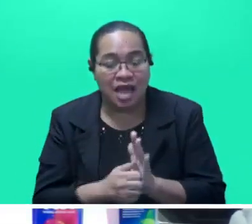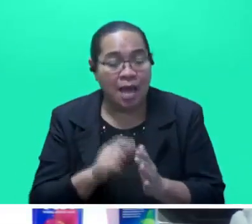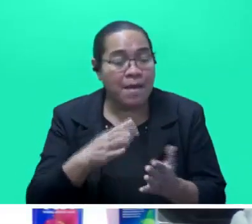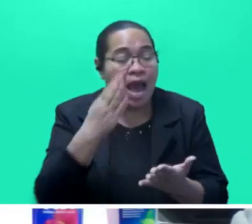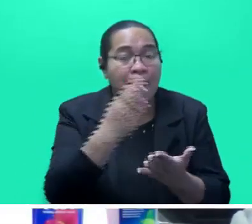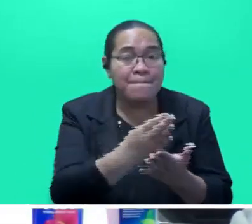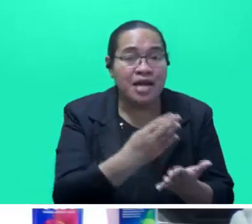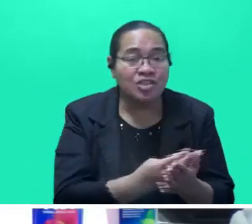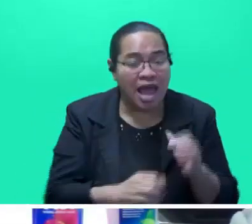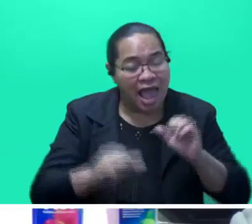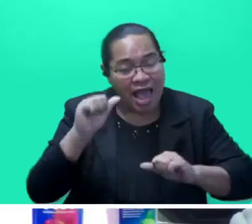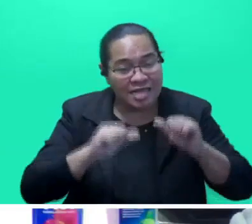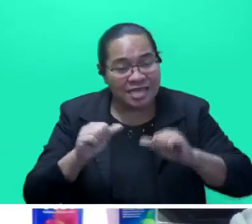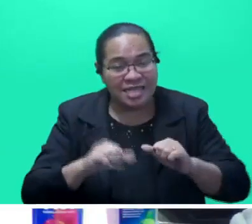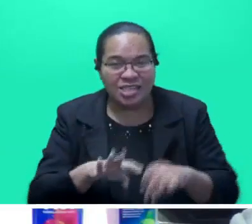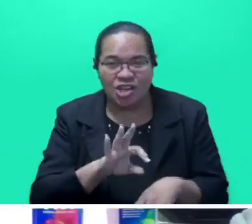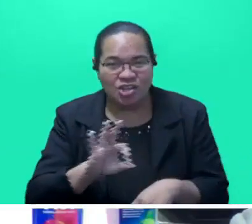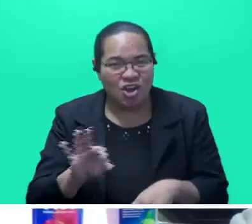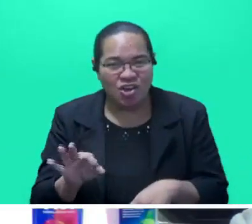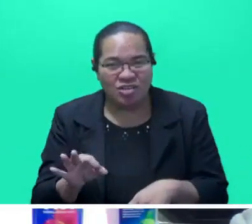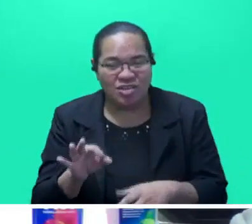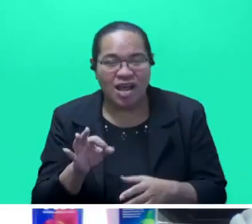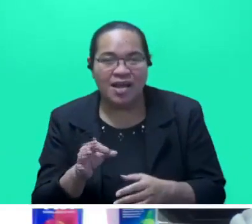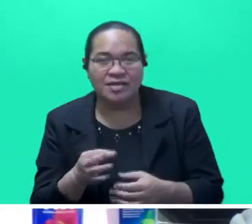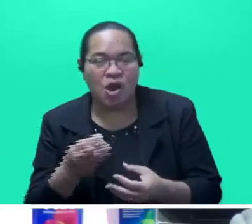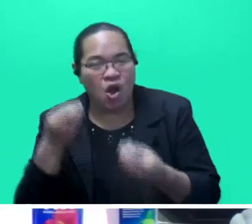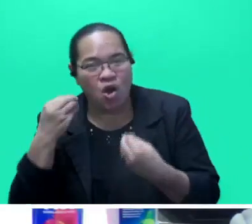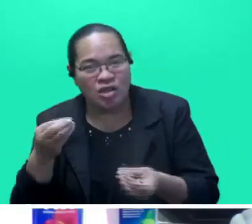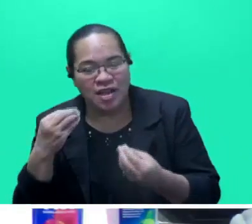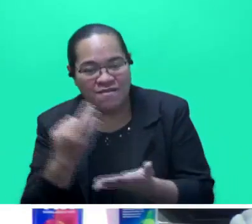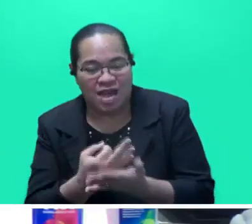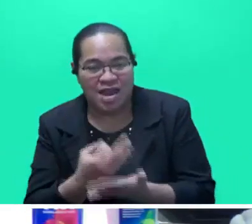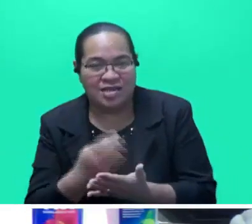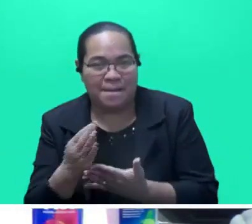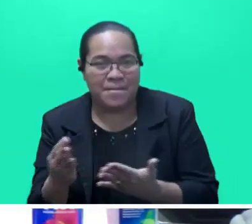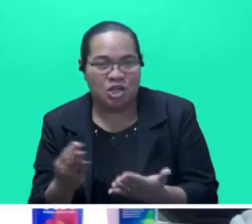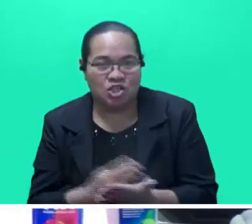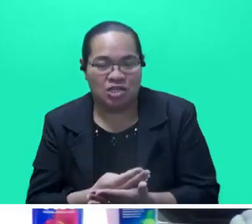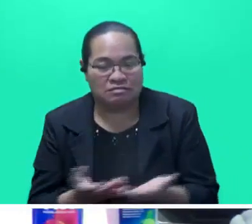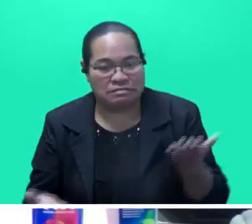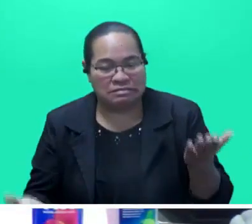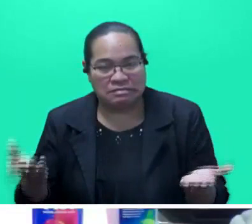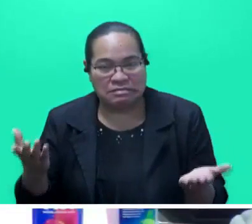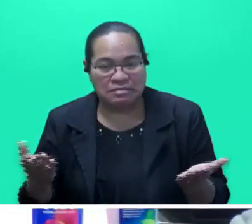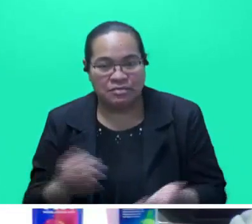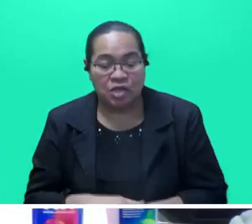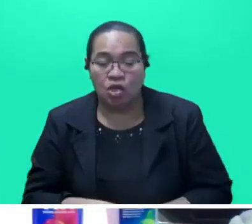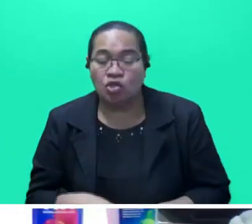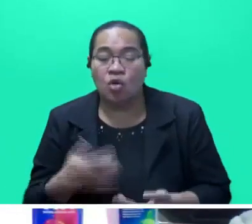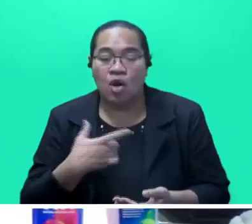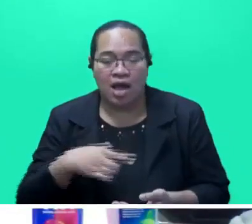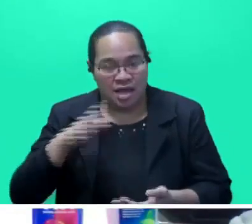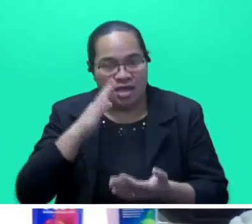estimate shows an unaudited financial budget. Mr. Speaker, sir, on the issue of staff turnover, this